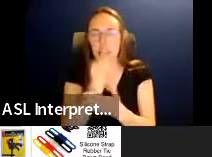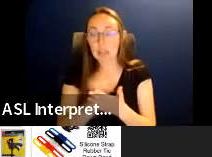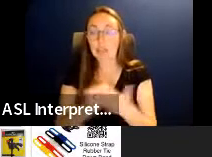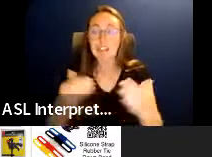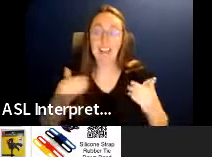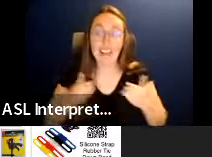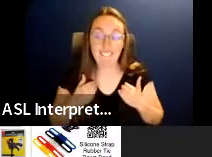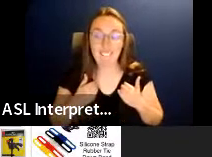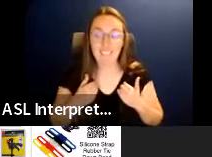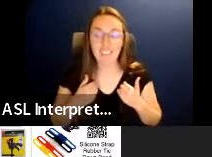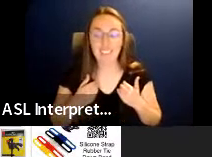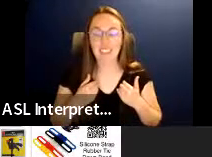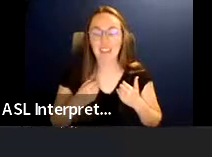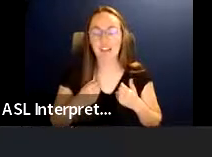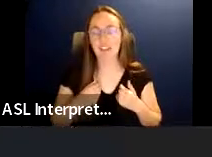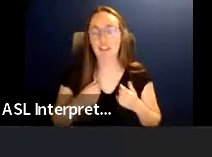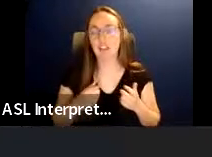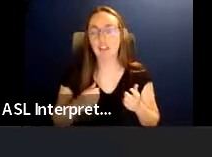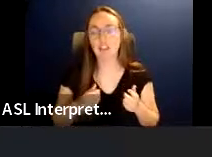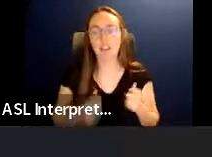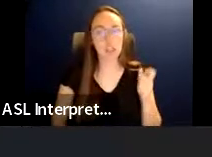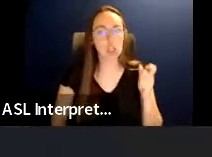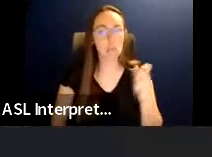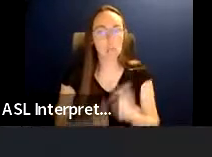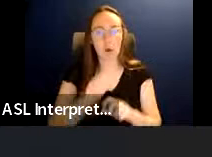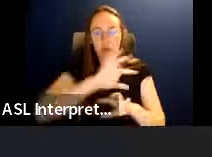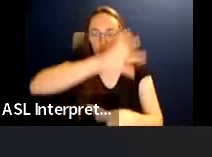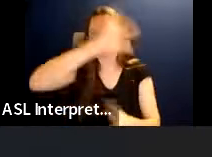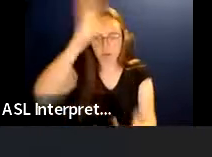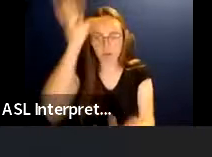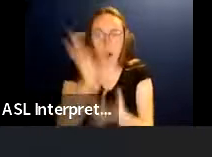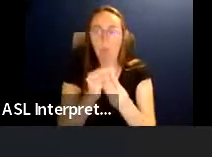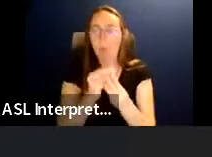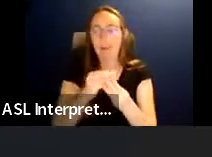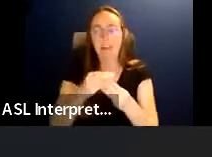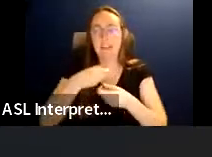most comprehensive maker's book that's out.